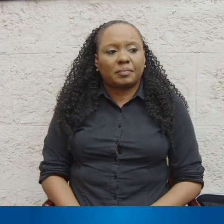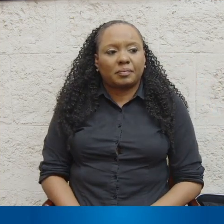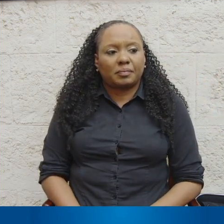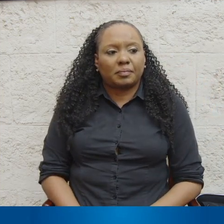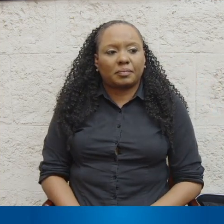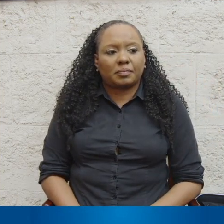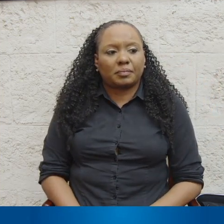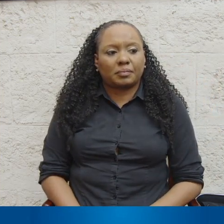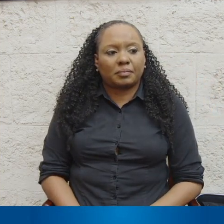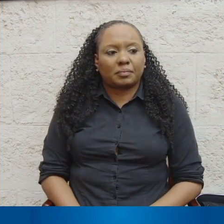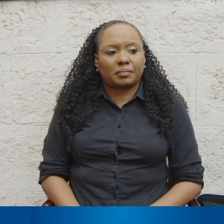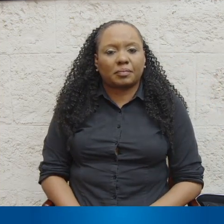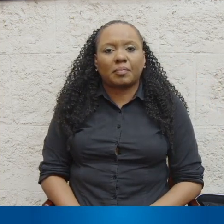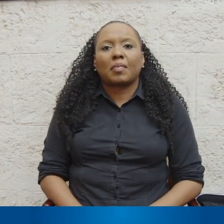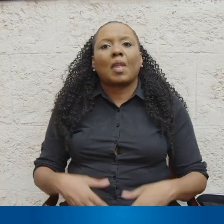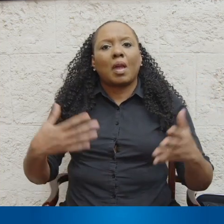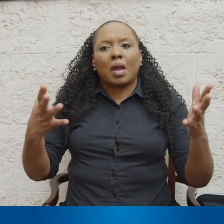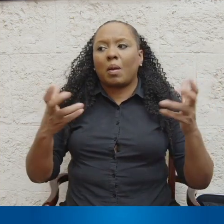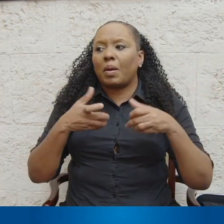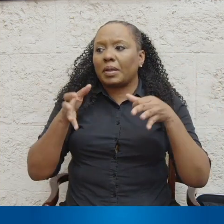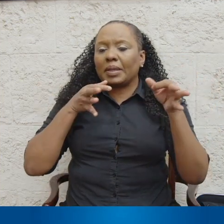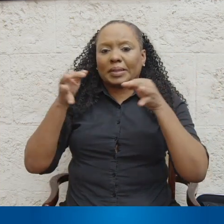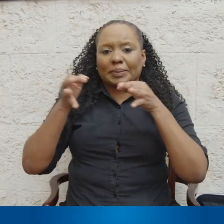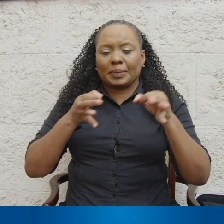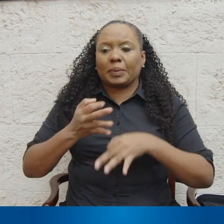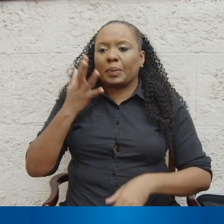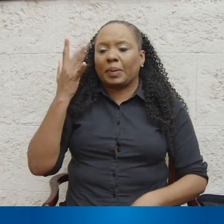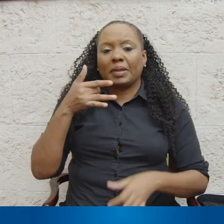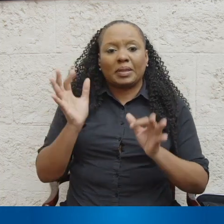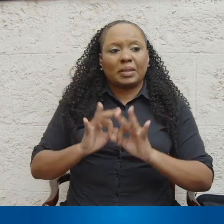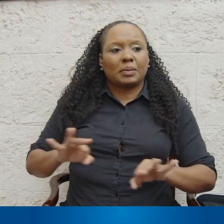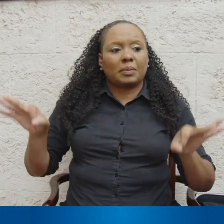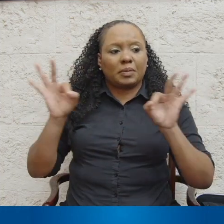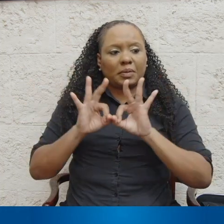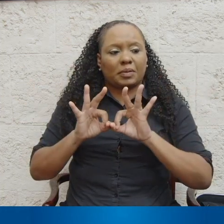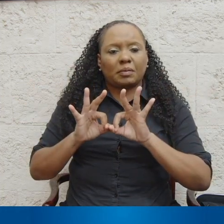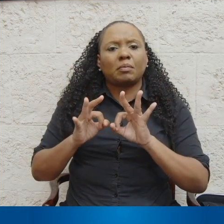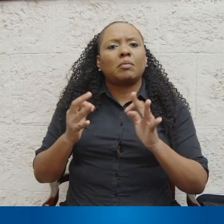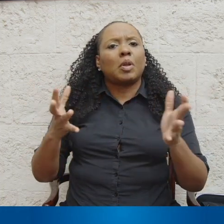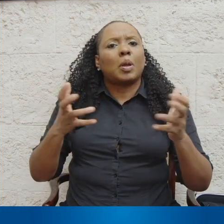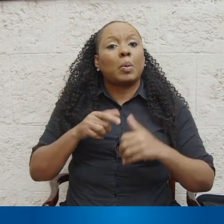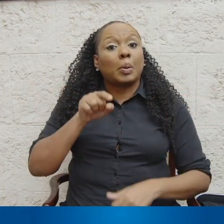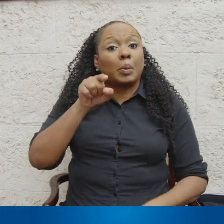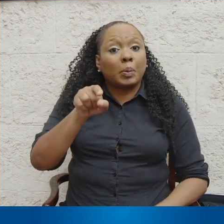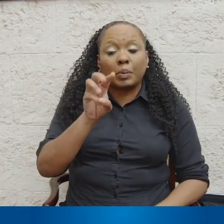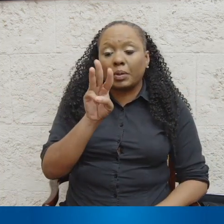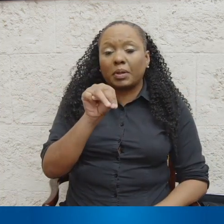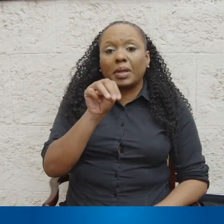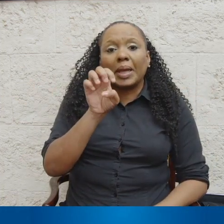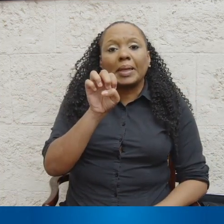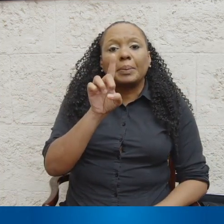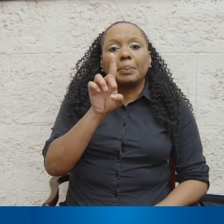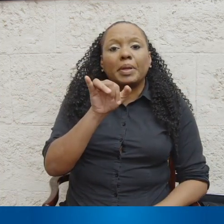Let me explain why this is important. And we need help from the media to get this across.